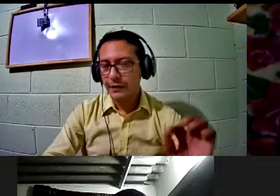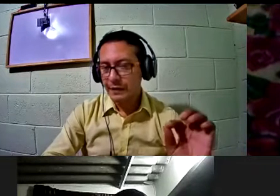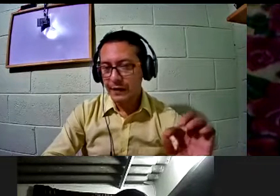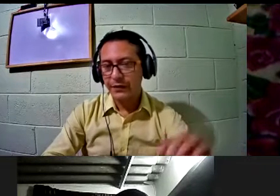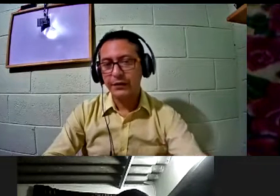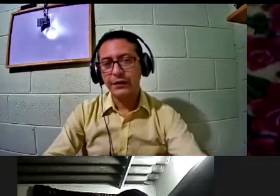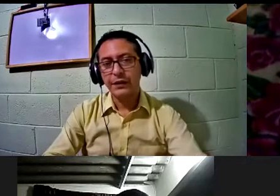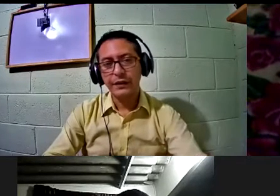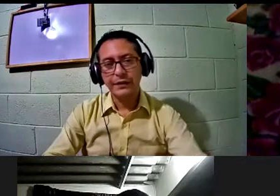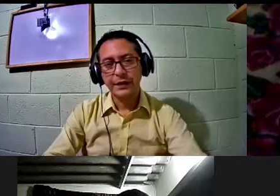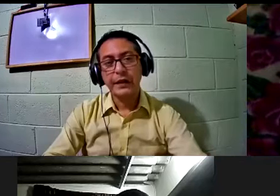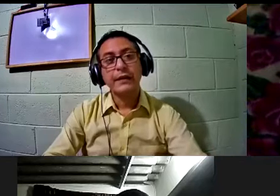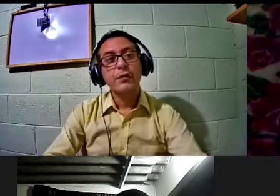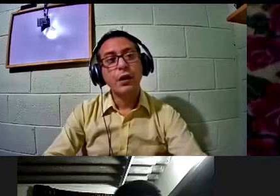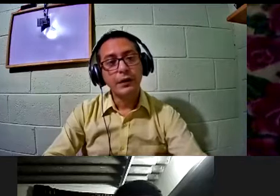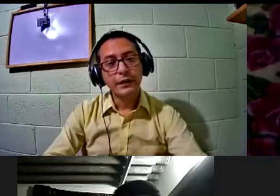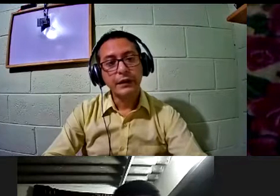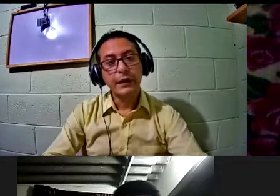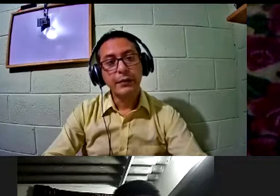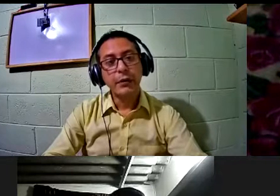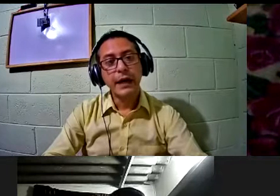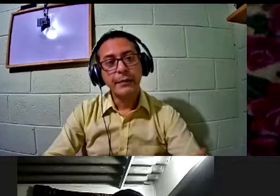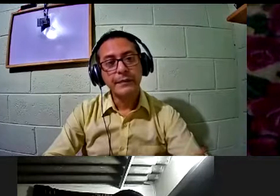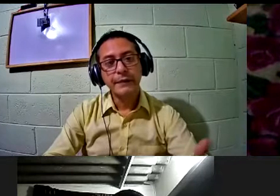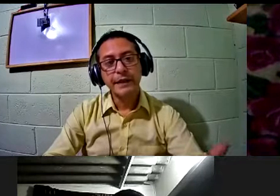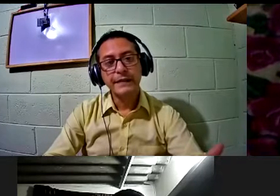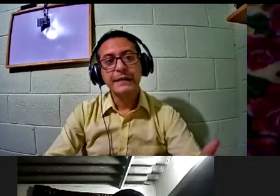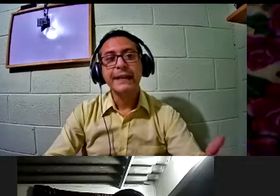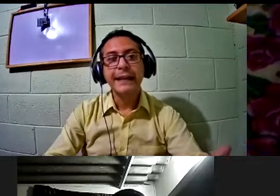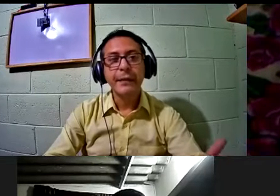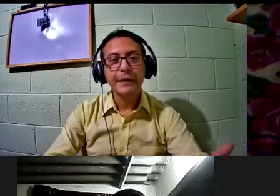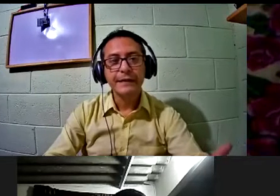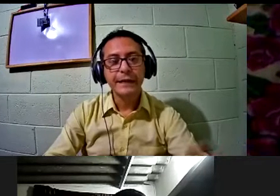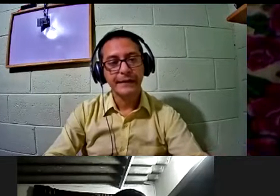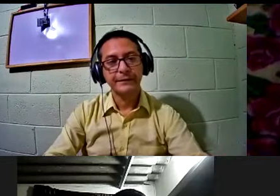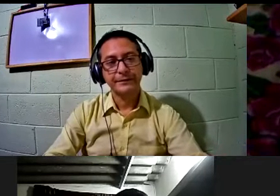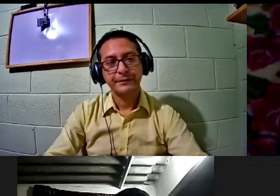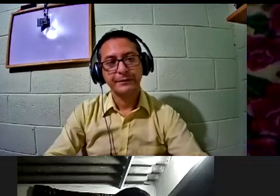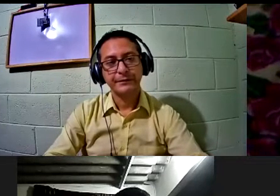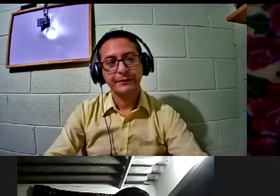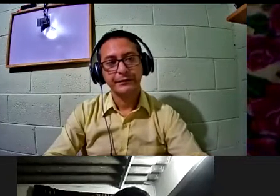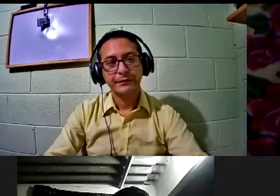just give me a second, Andrea. Walter, leave of absence means incapacidad.